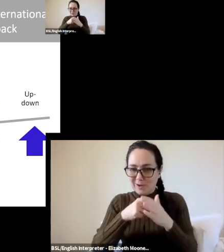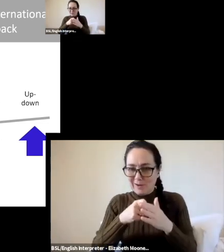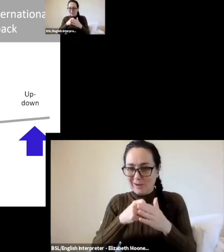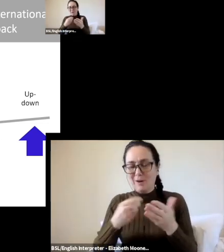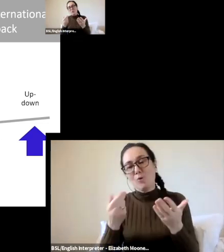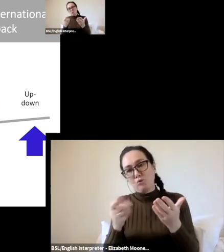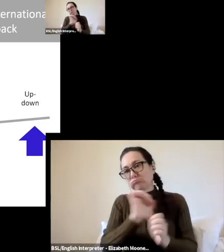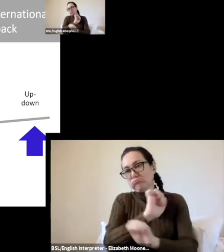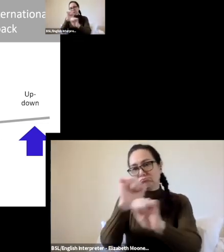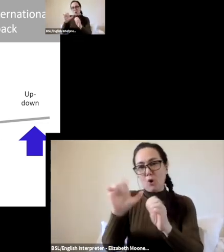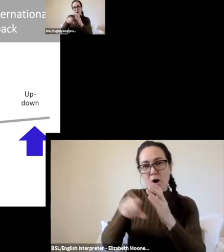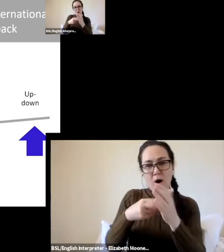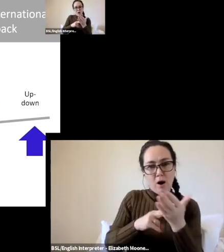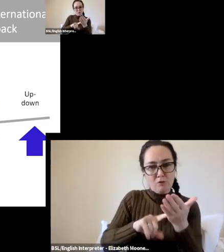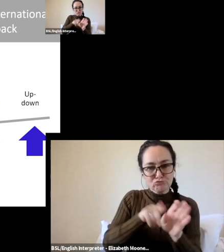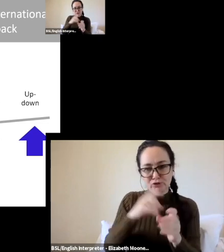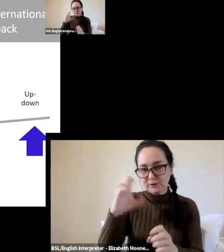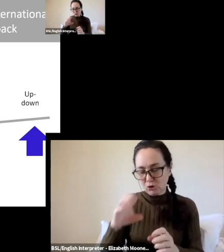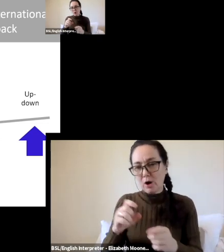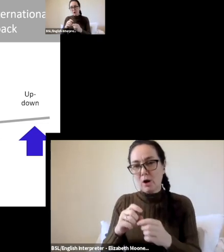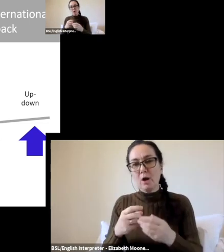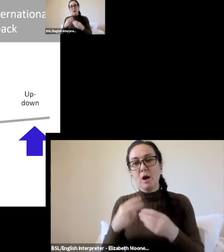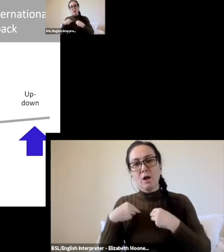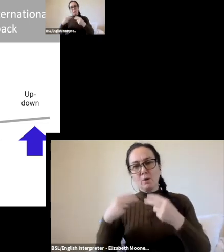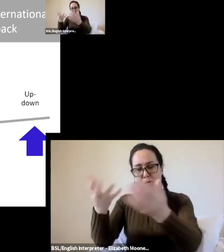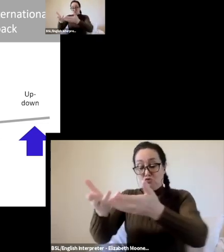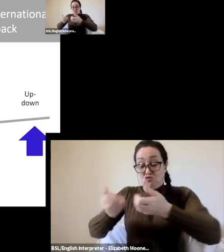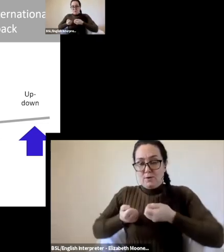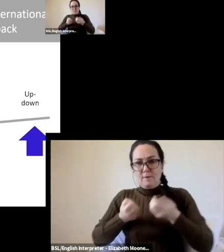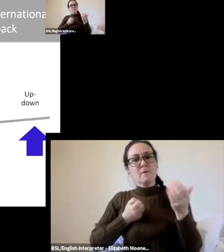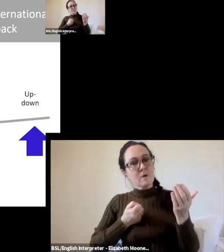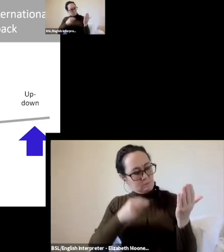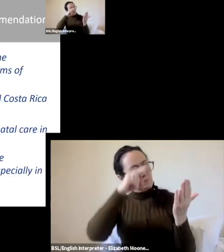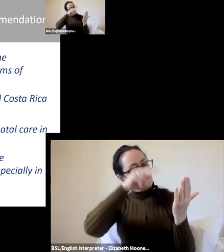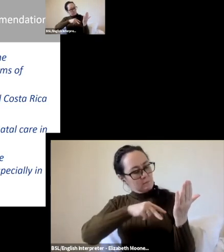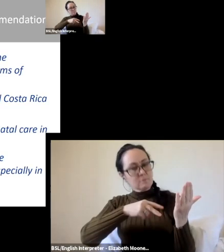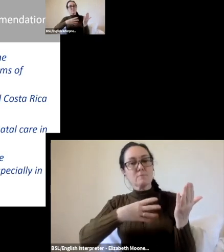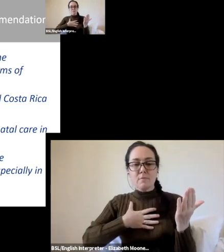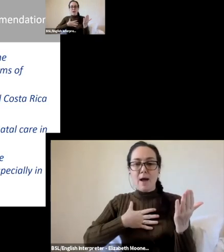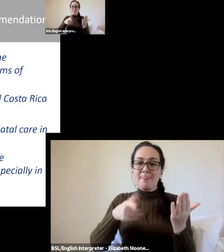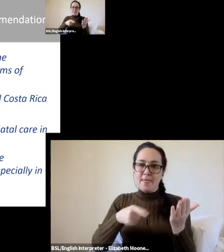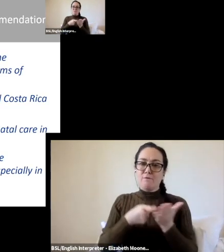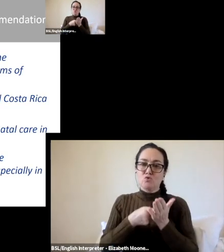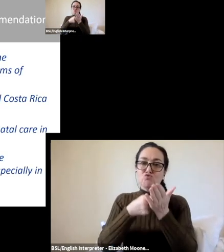the states will be then reporting on those recommendations received.